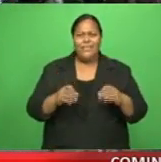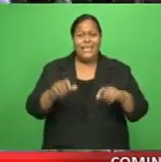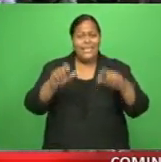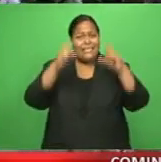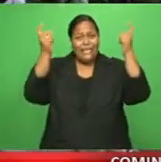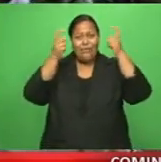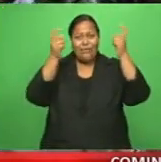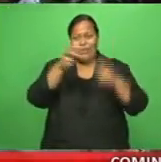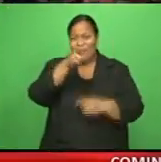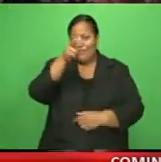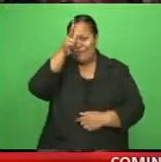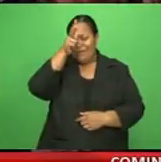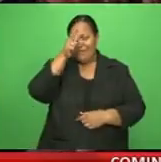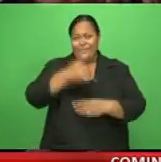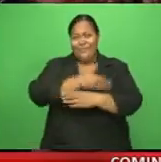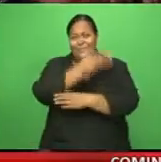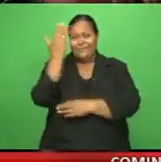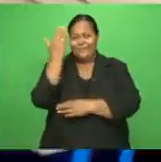with a difference.